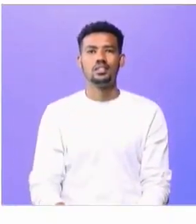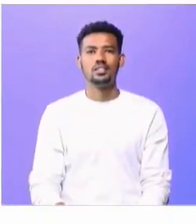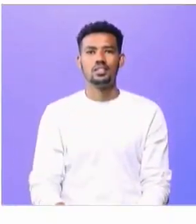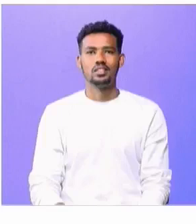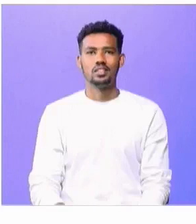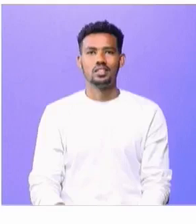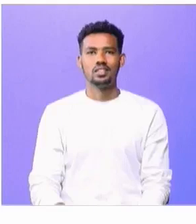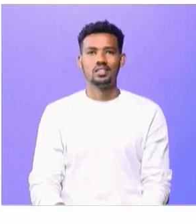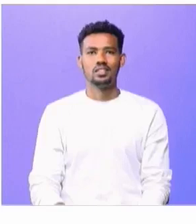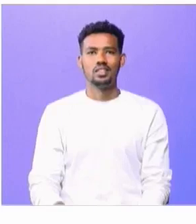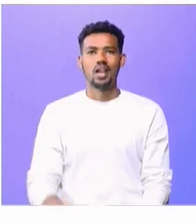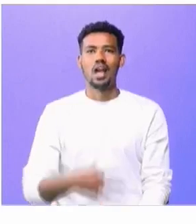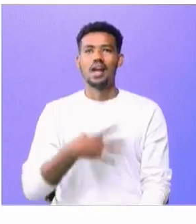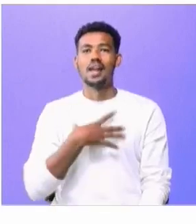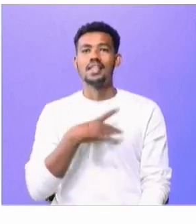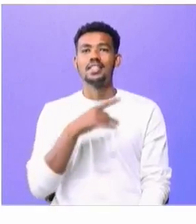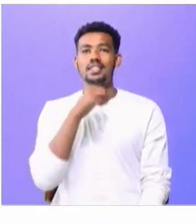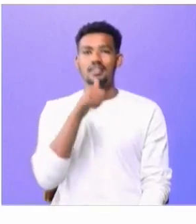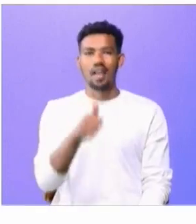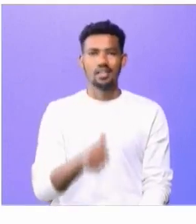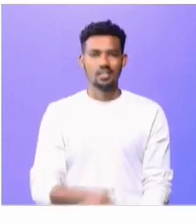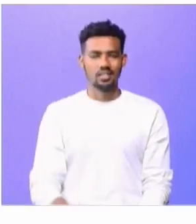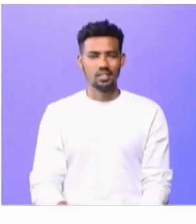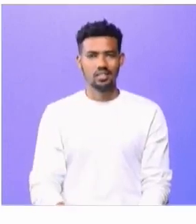and dislike.